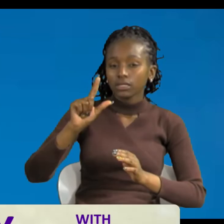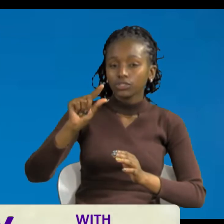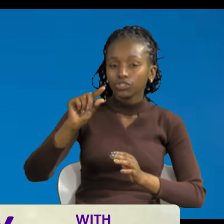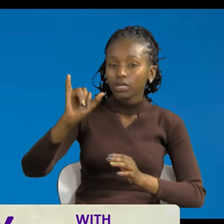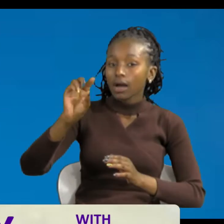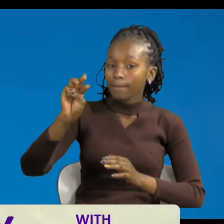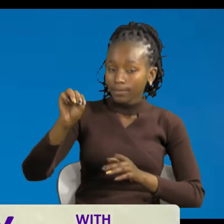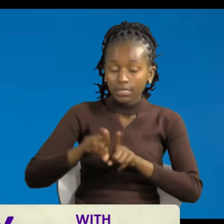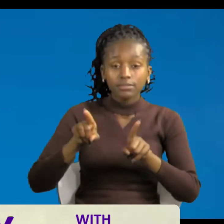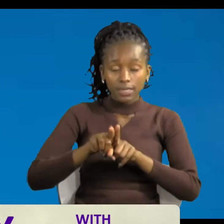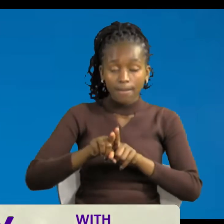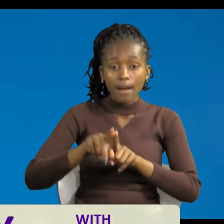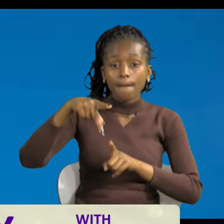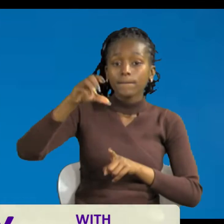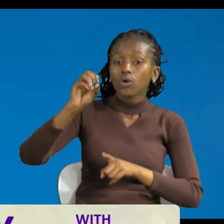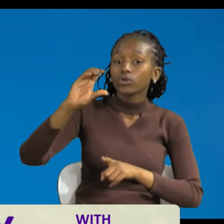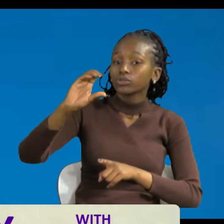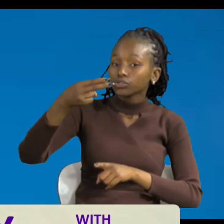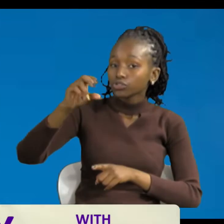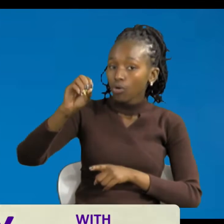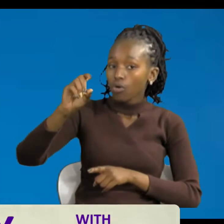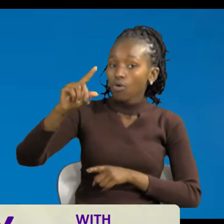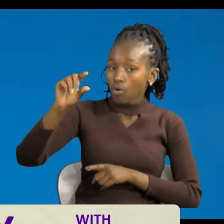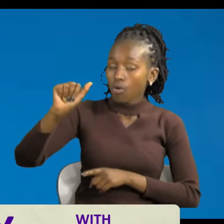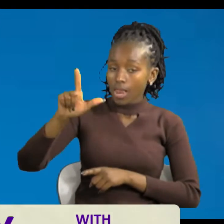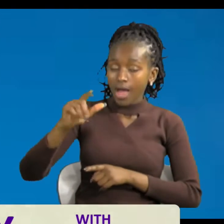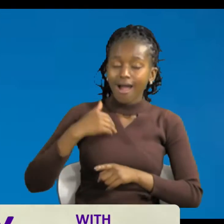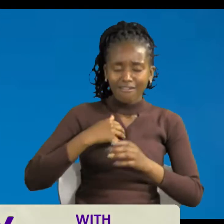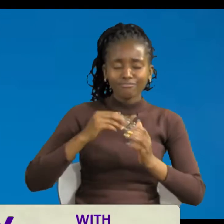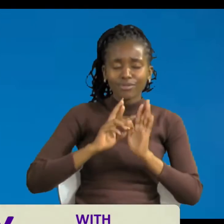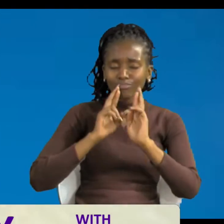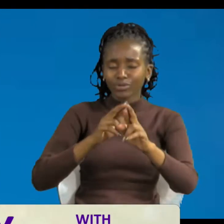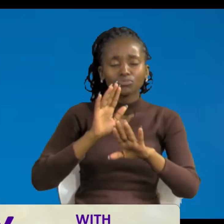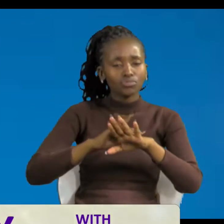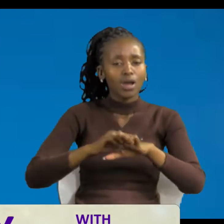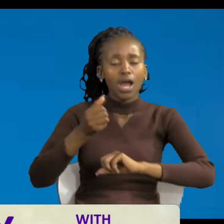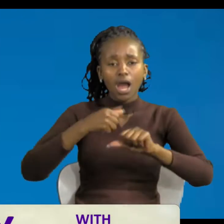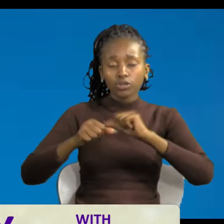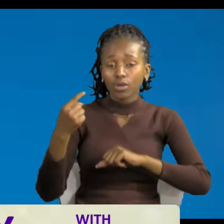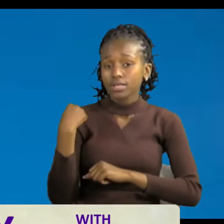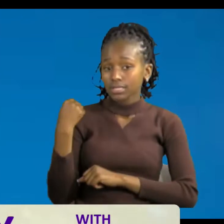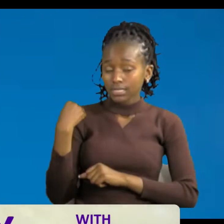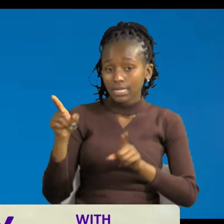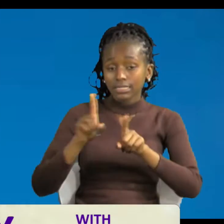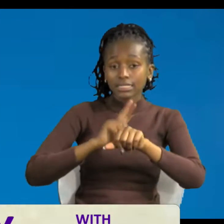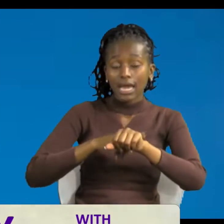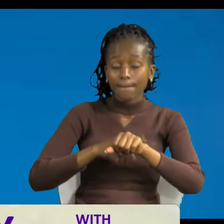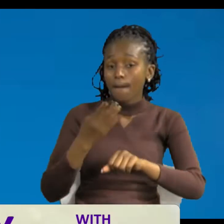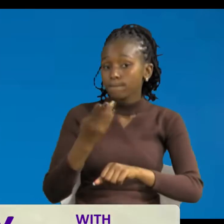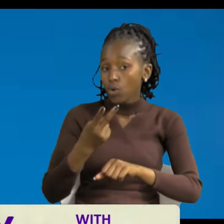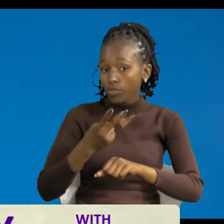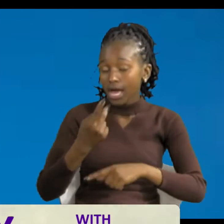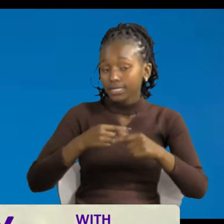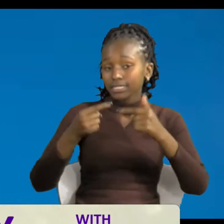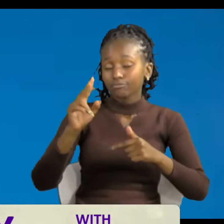also recorded positive results in the action match day 10 of 10 yesterday, with Belgium getting a 5-0